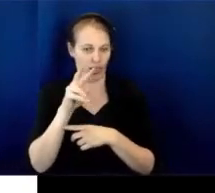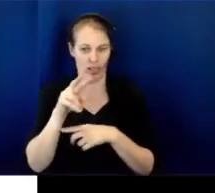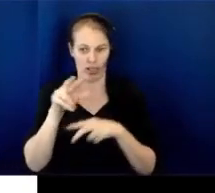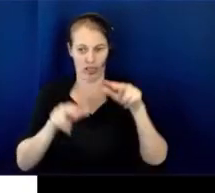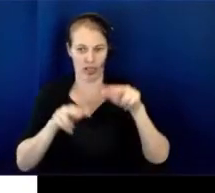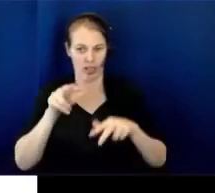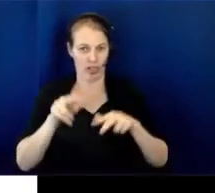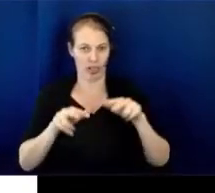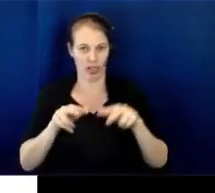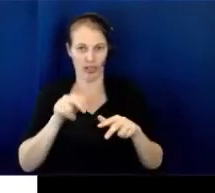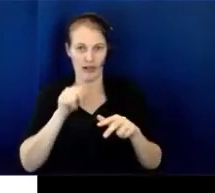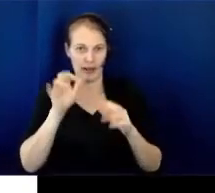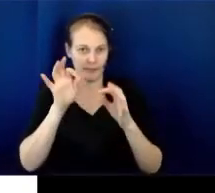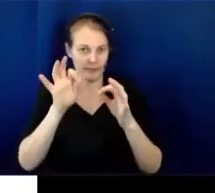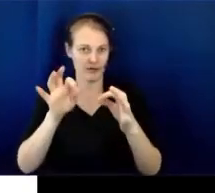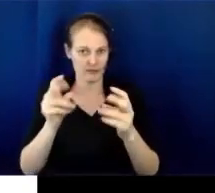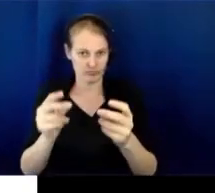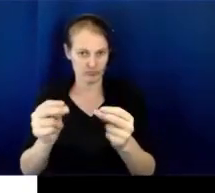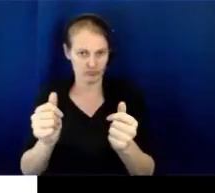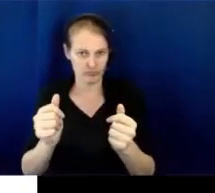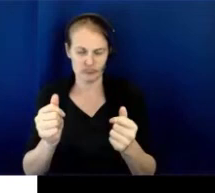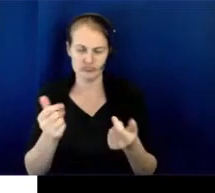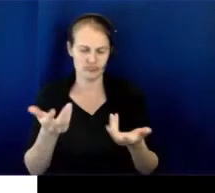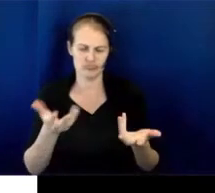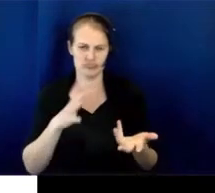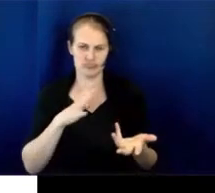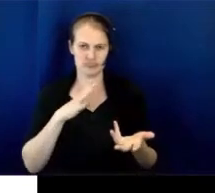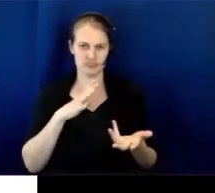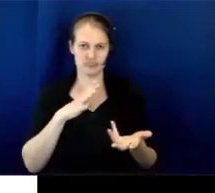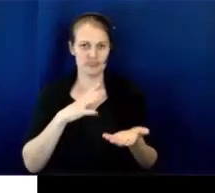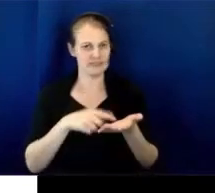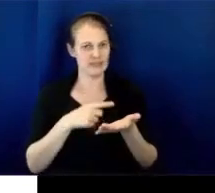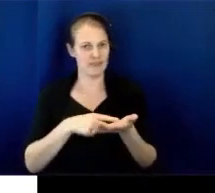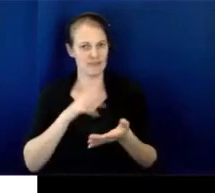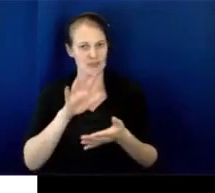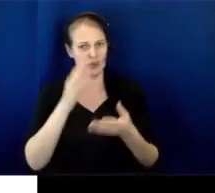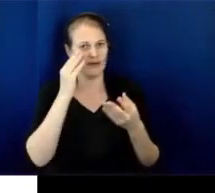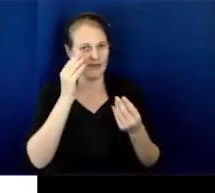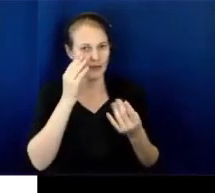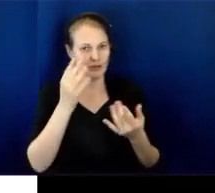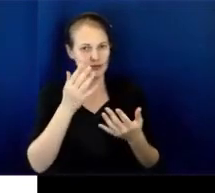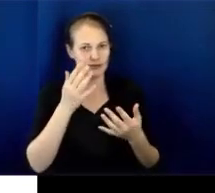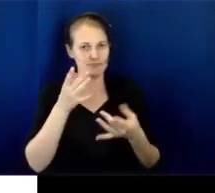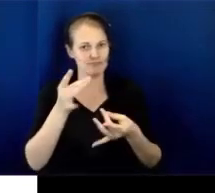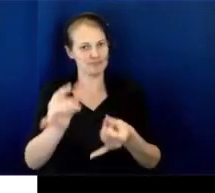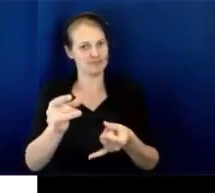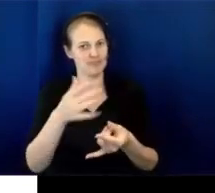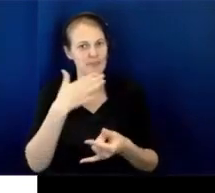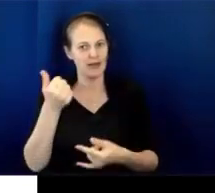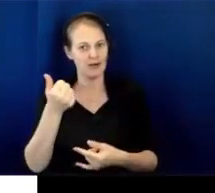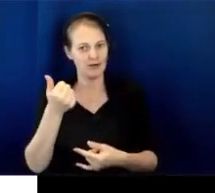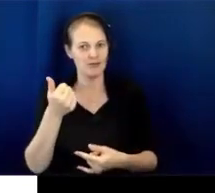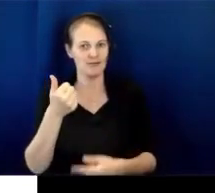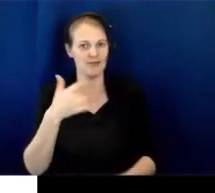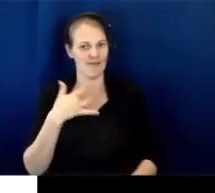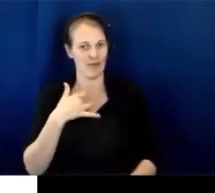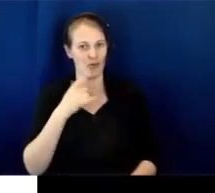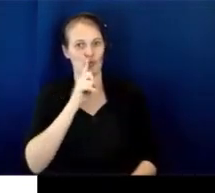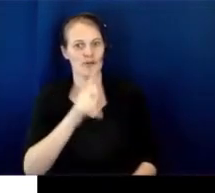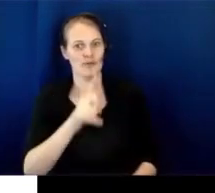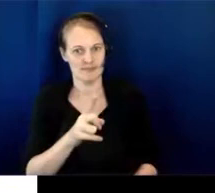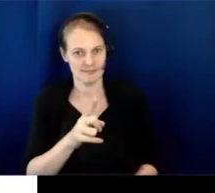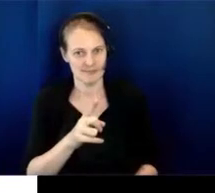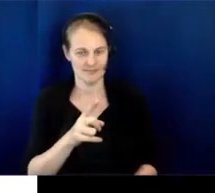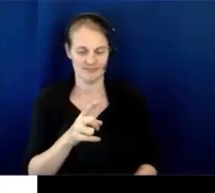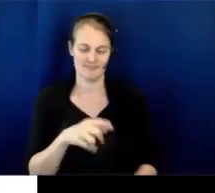it actually makes you and some of your content sometimes even better because it comes off as real. So that's okay. If you don't get